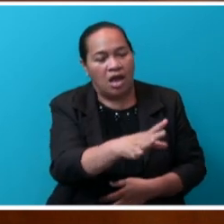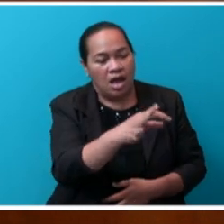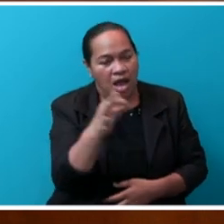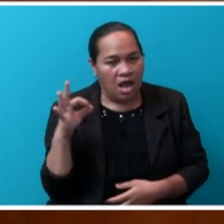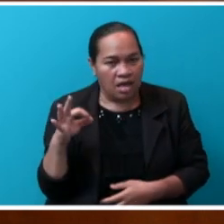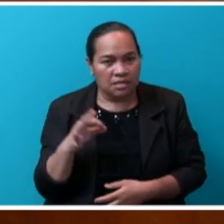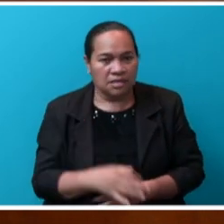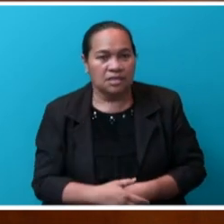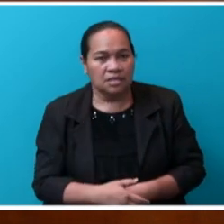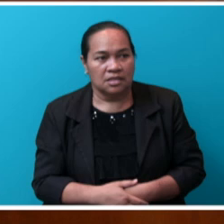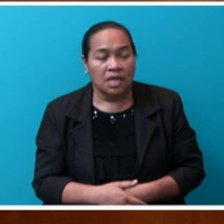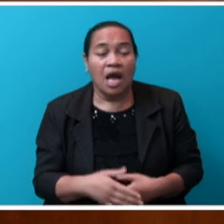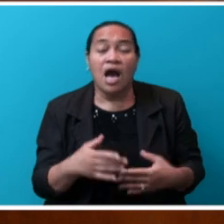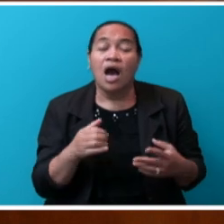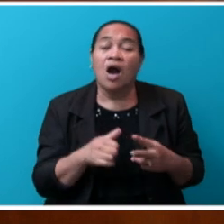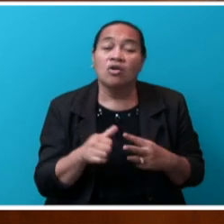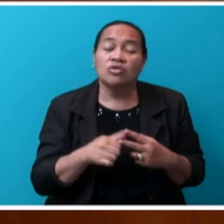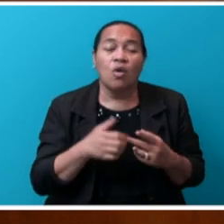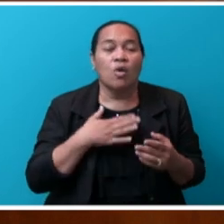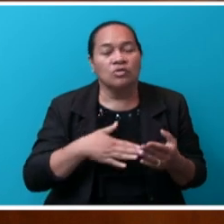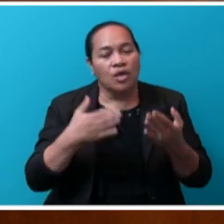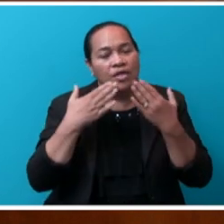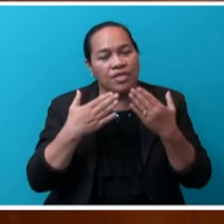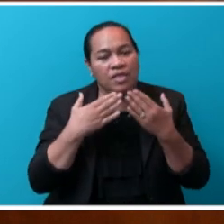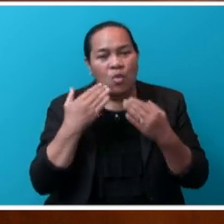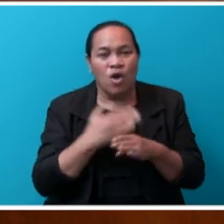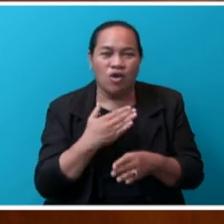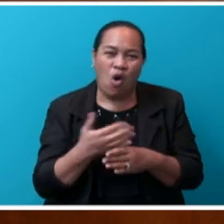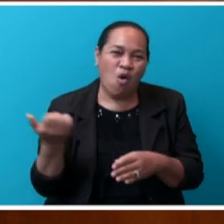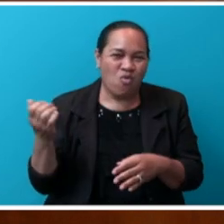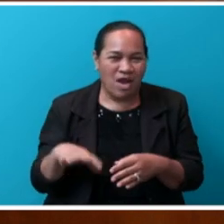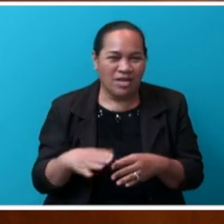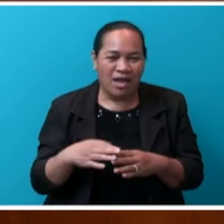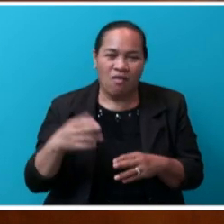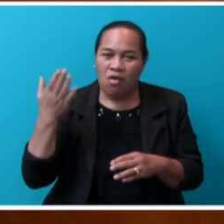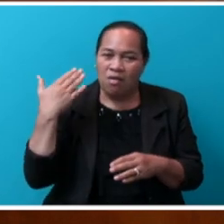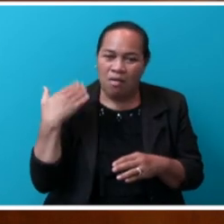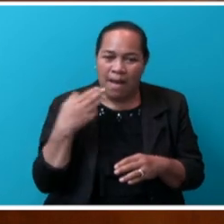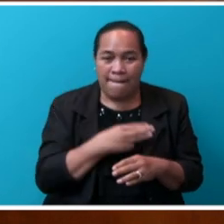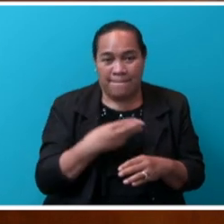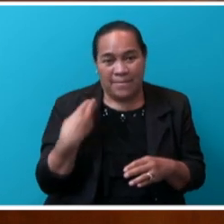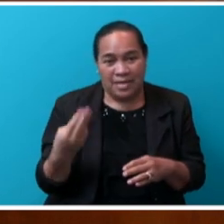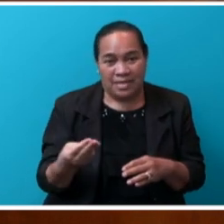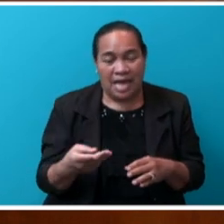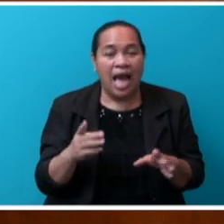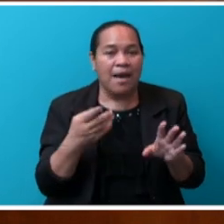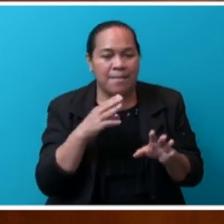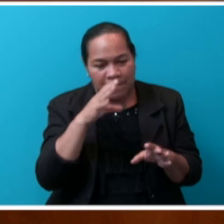outset, I wish to also acknowledge the work that was already done by the former Minister, the Honourable Manokam Kamida,